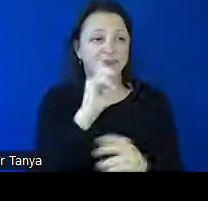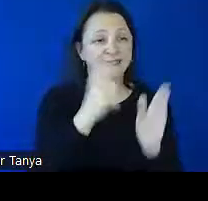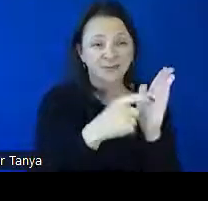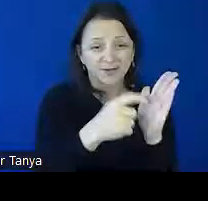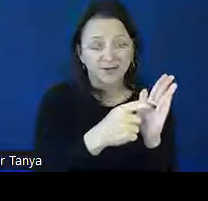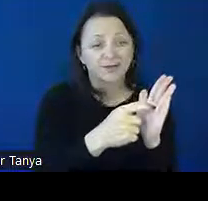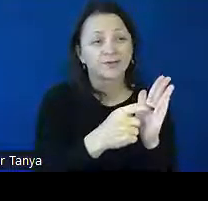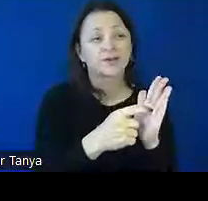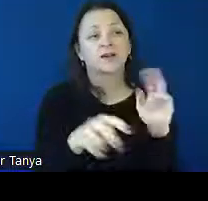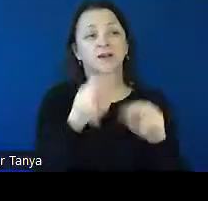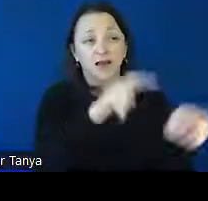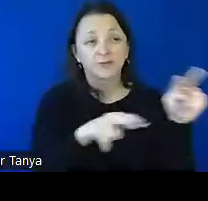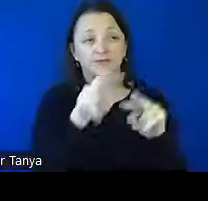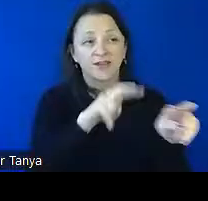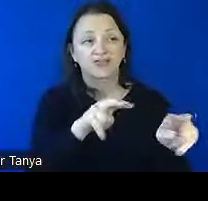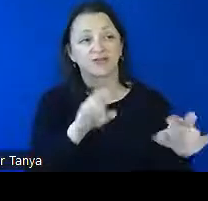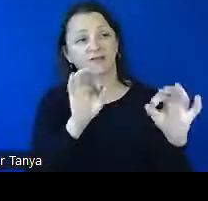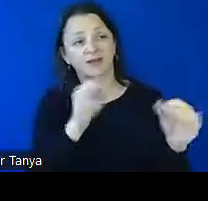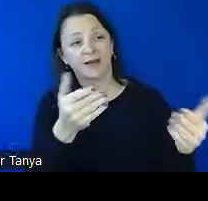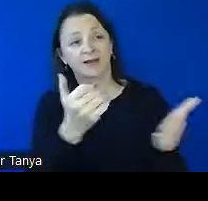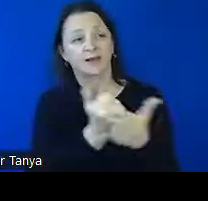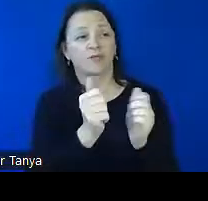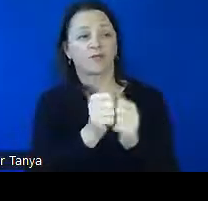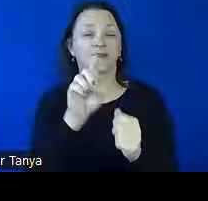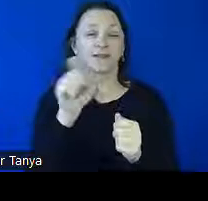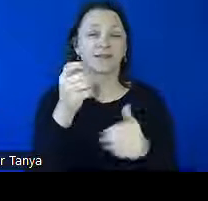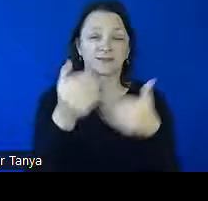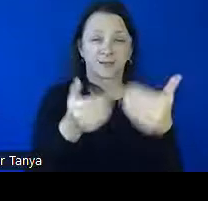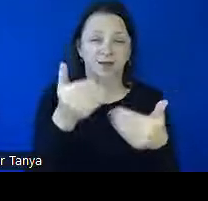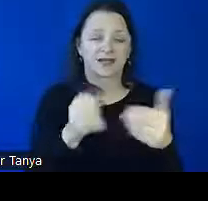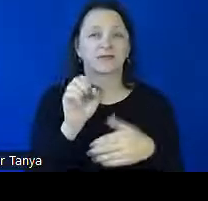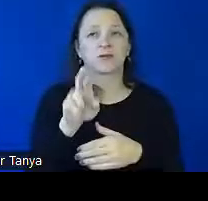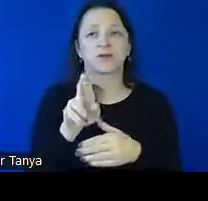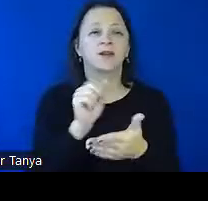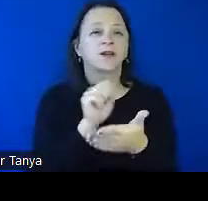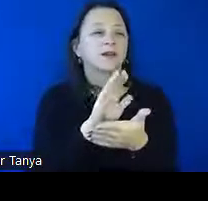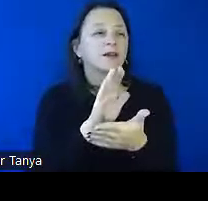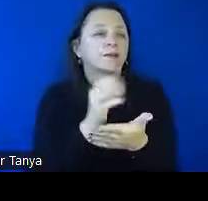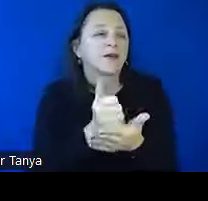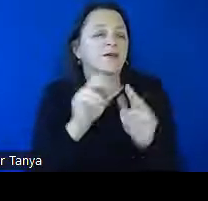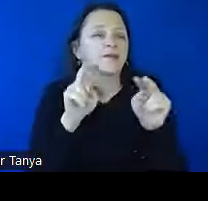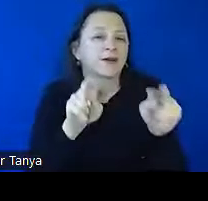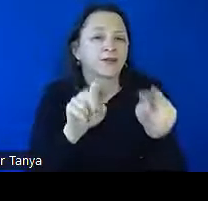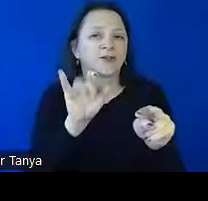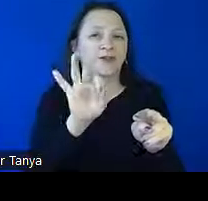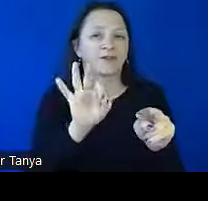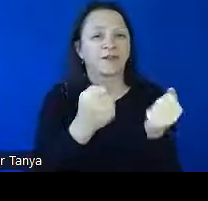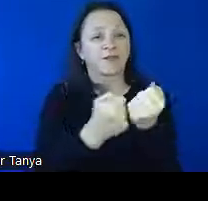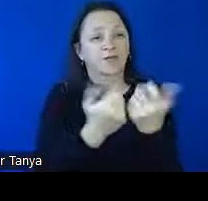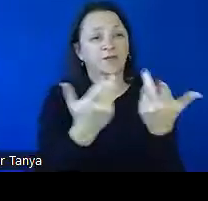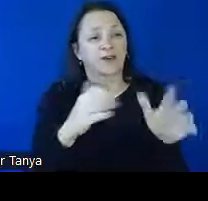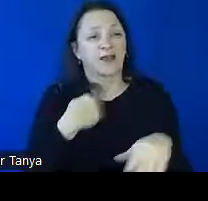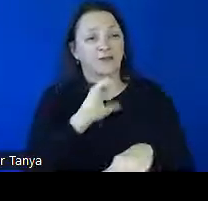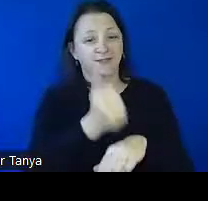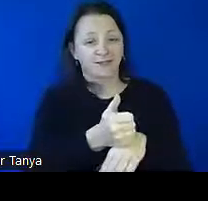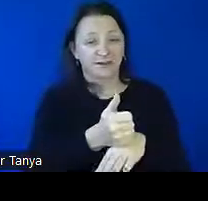provide observations to help with the diagnostic process, or can they help with monitoring whether the supports for ADHD, especially